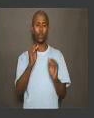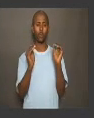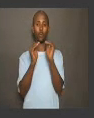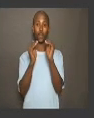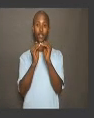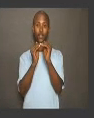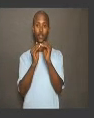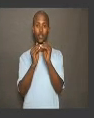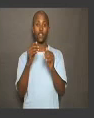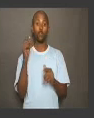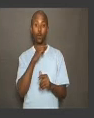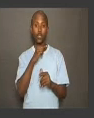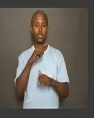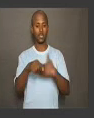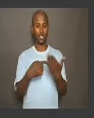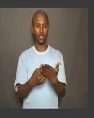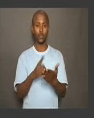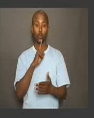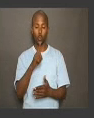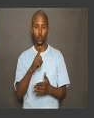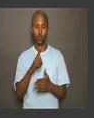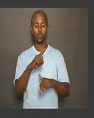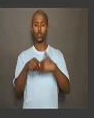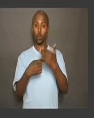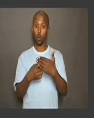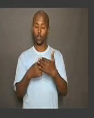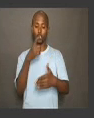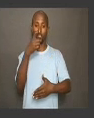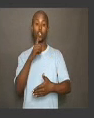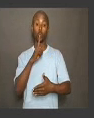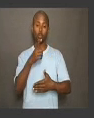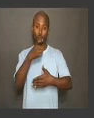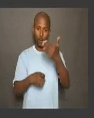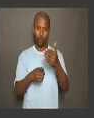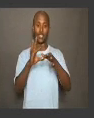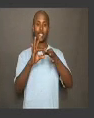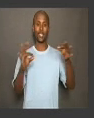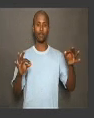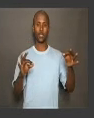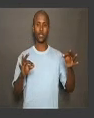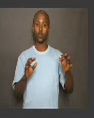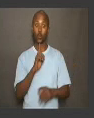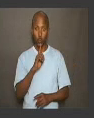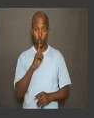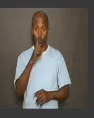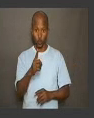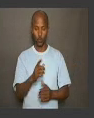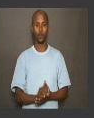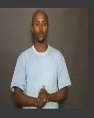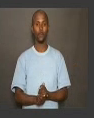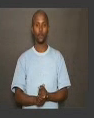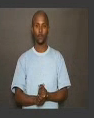statement, if false, then true. So the truth value of the statement is true.